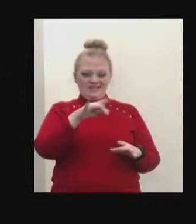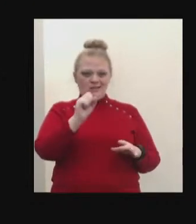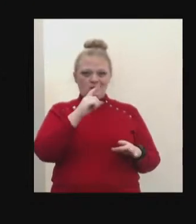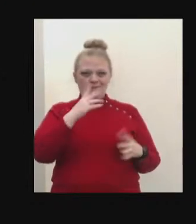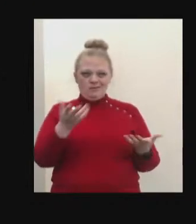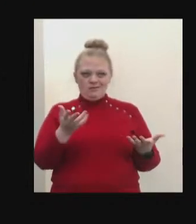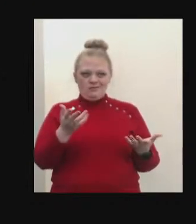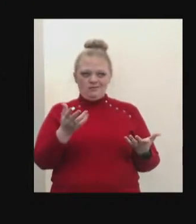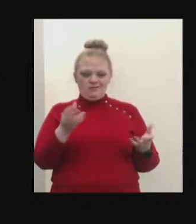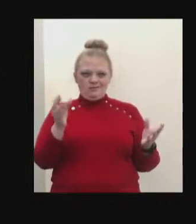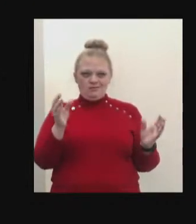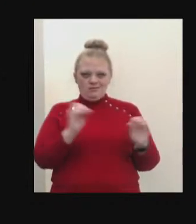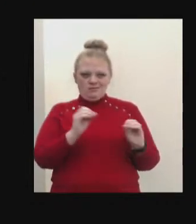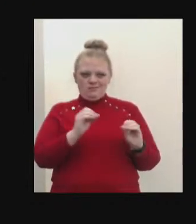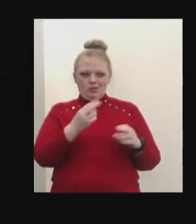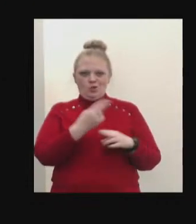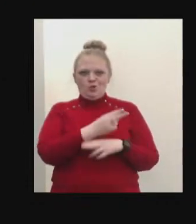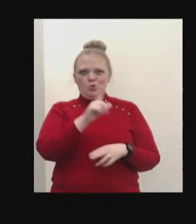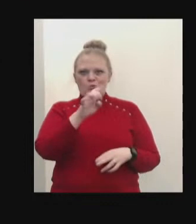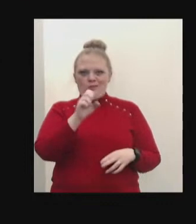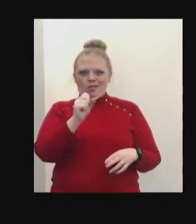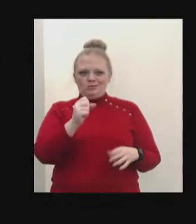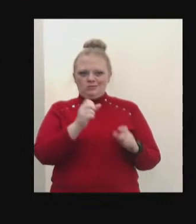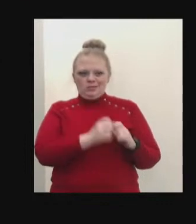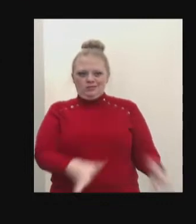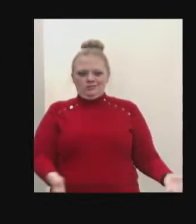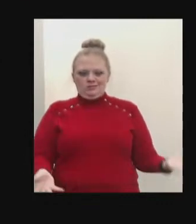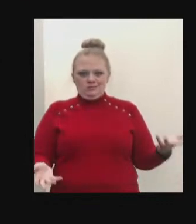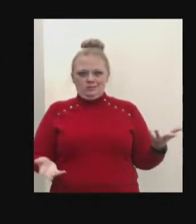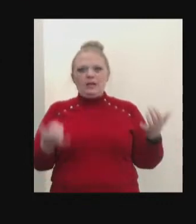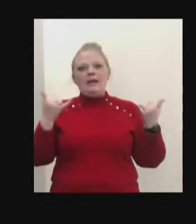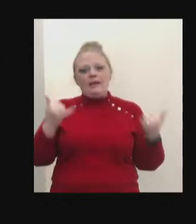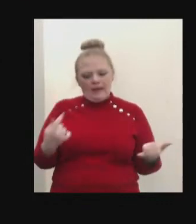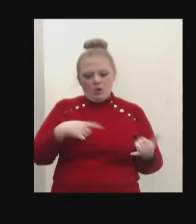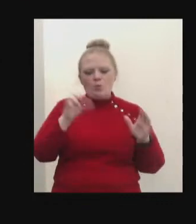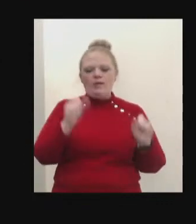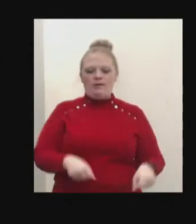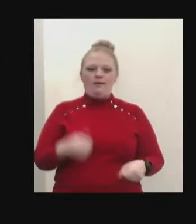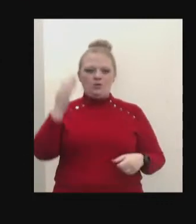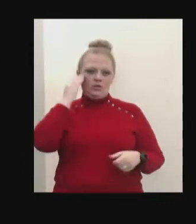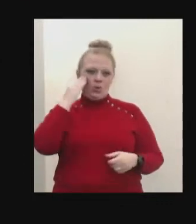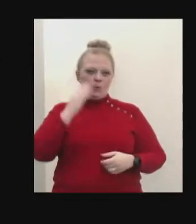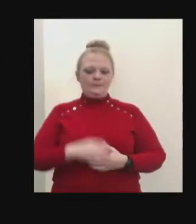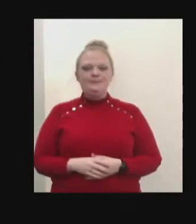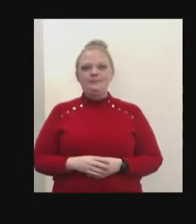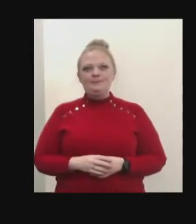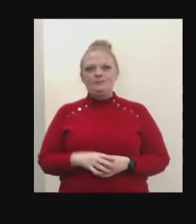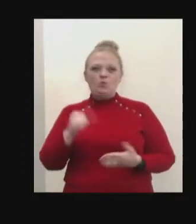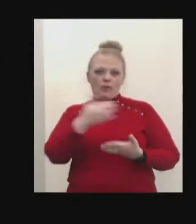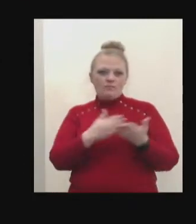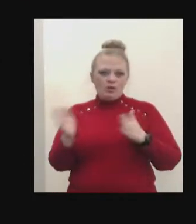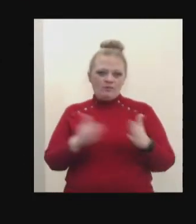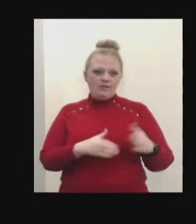Omicron. And now that we have the information, we can go out there and purchase them. So that is part of our plan.